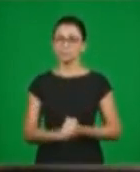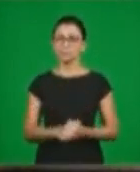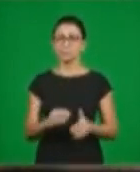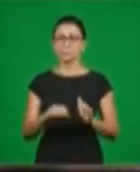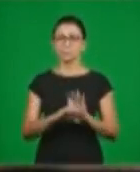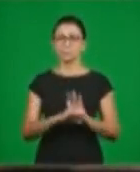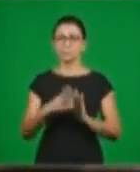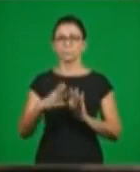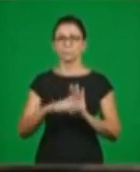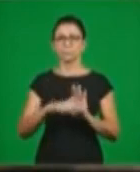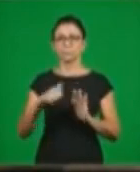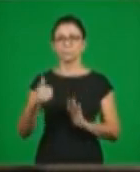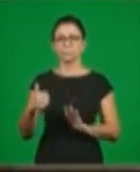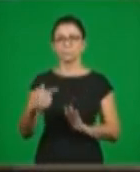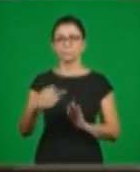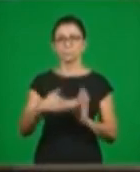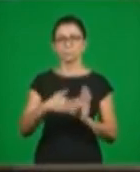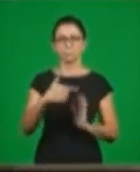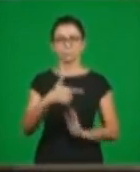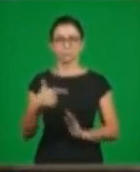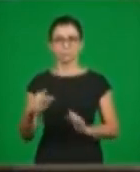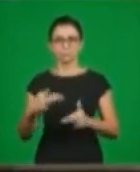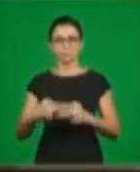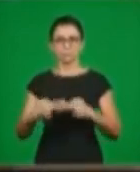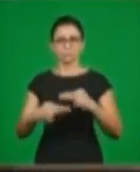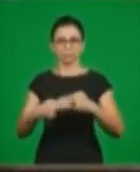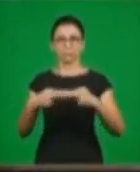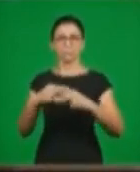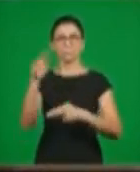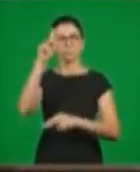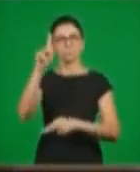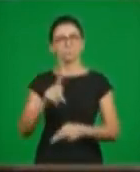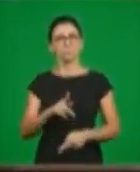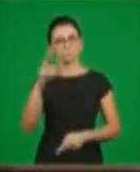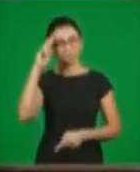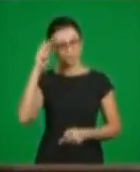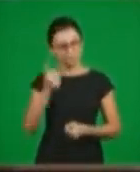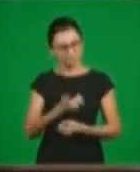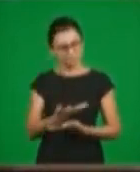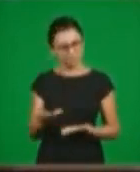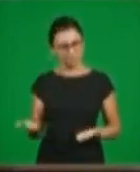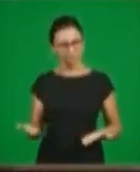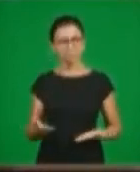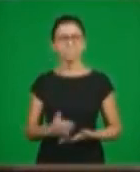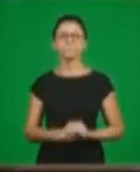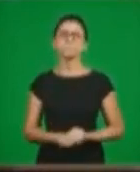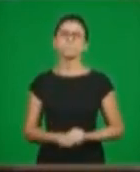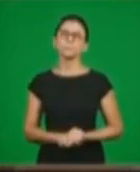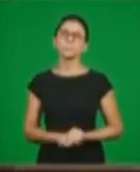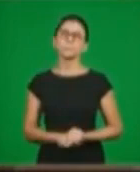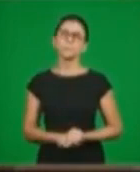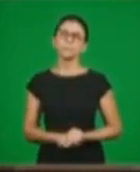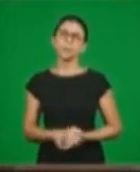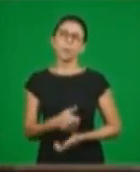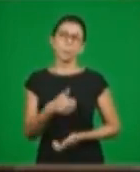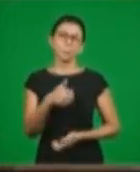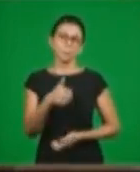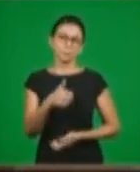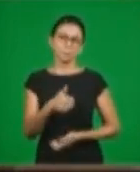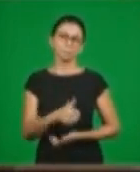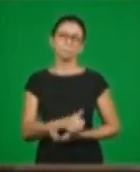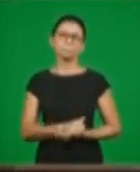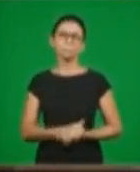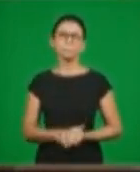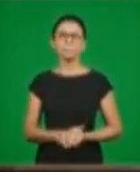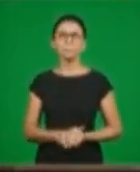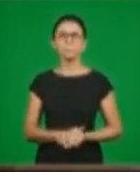towards the verse 17 through 22. My brothers, peace of the Lord. First of all,